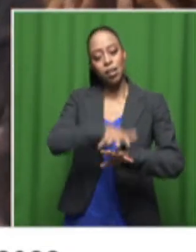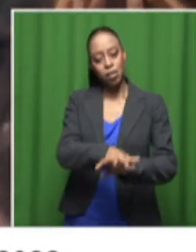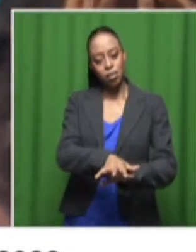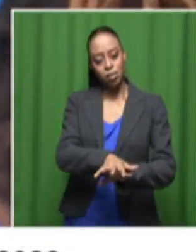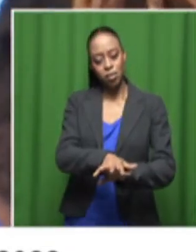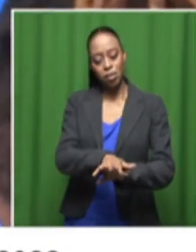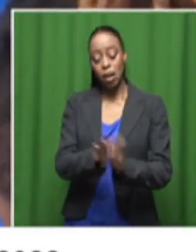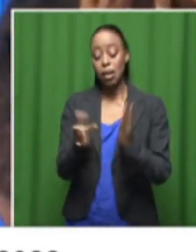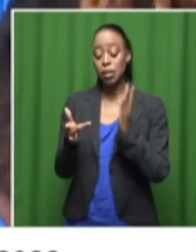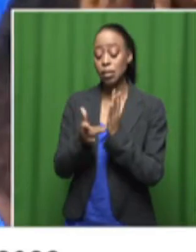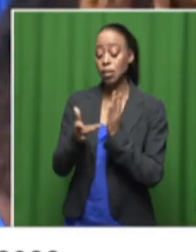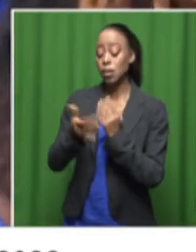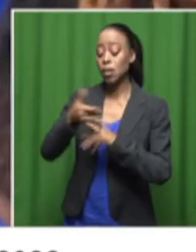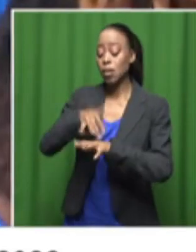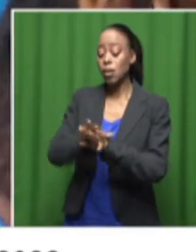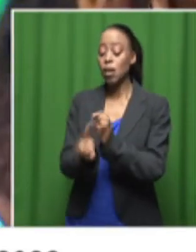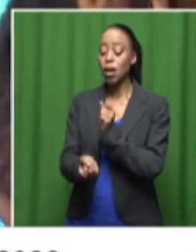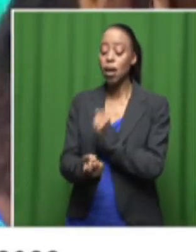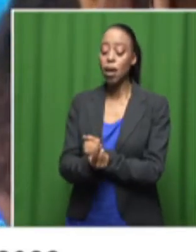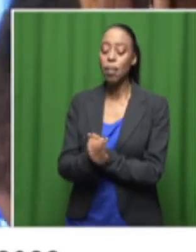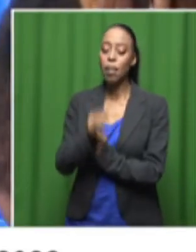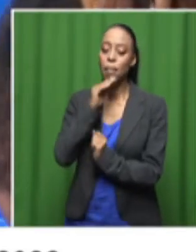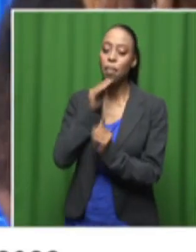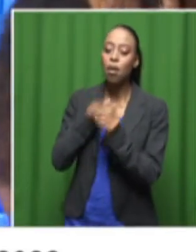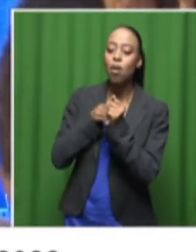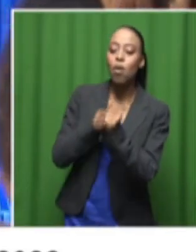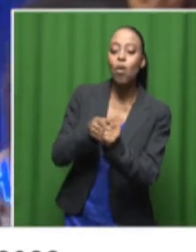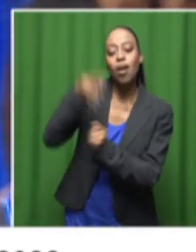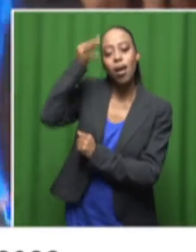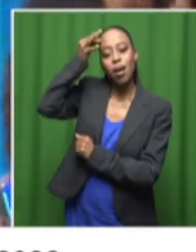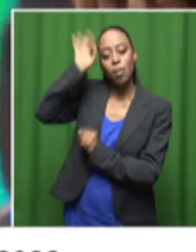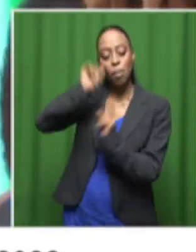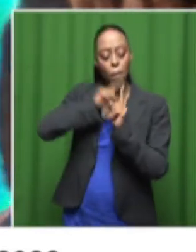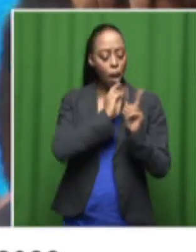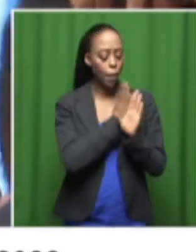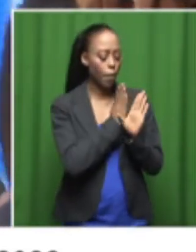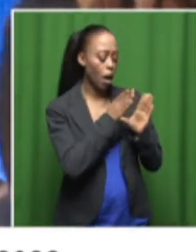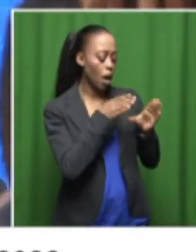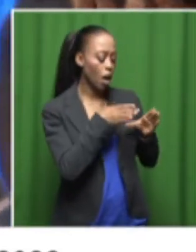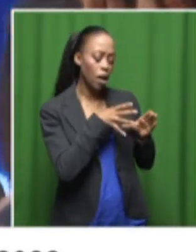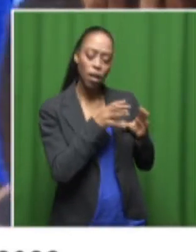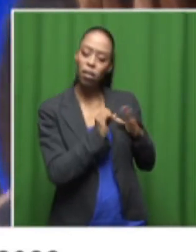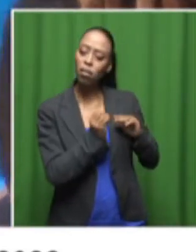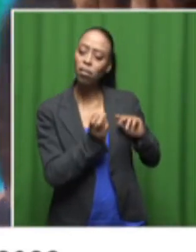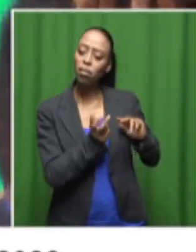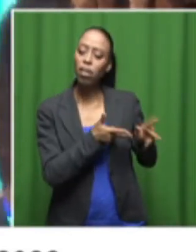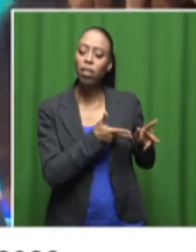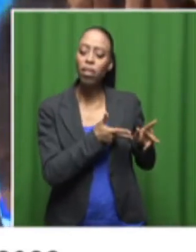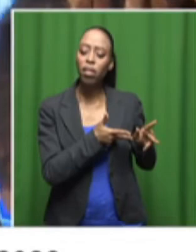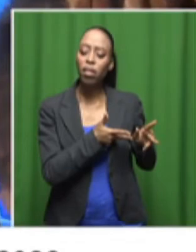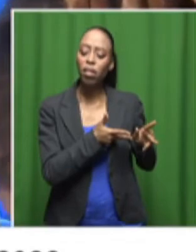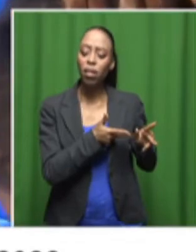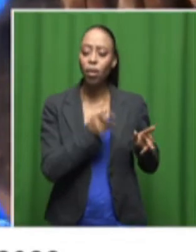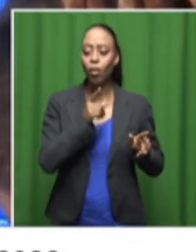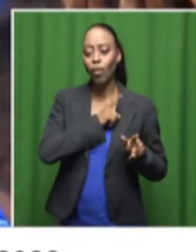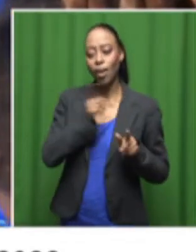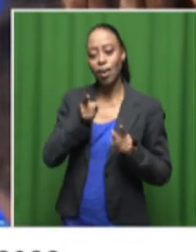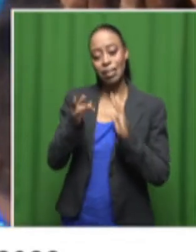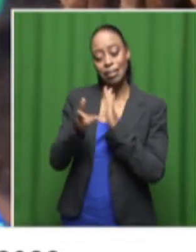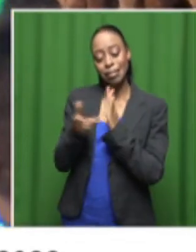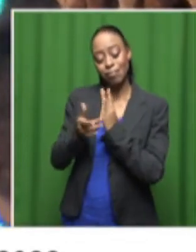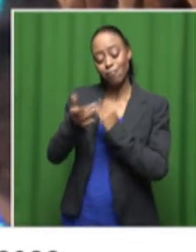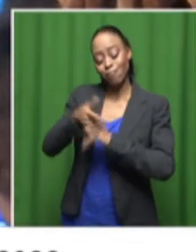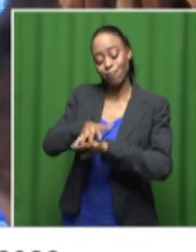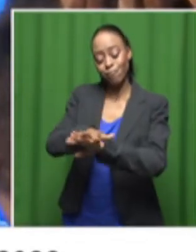digital inclusion only spearheaded by the government without the private sector being involved. Because with digital